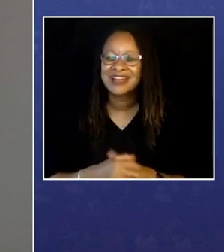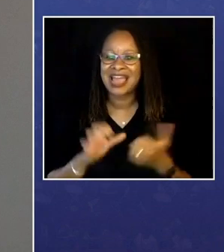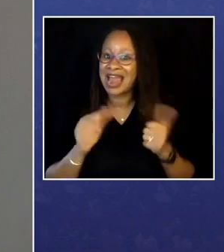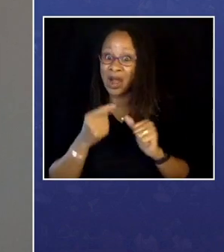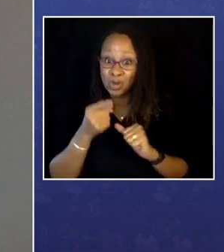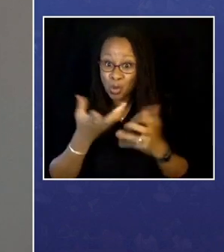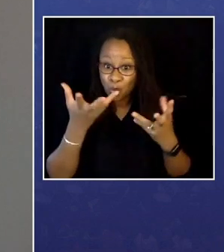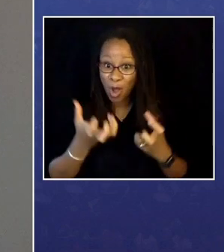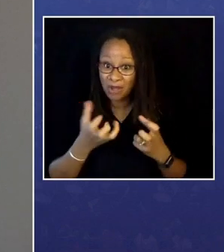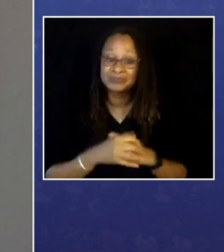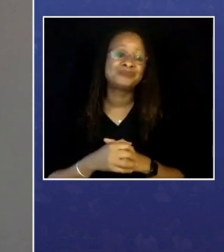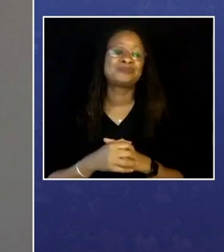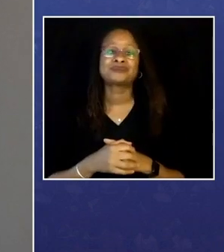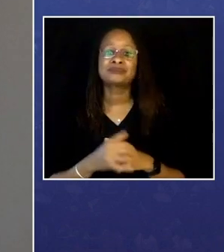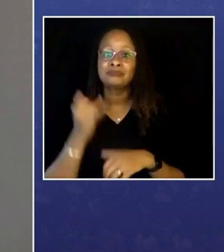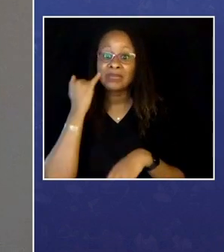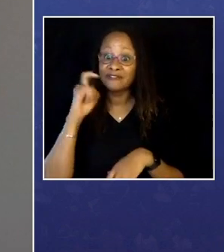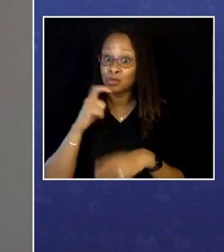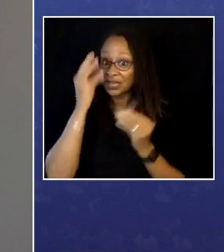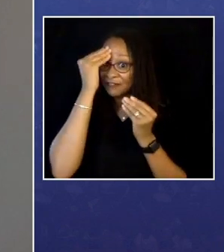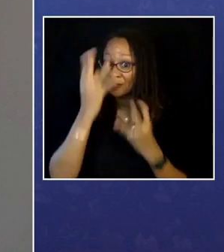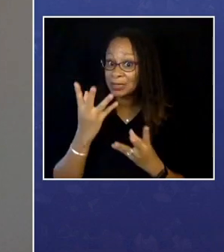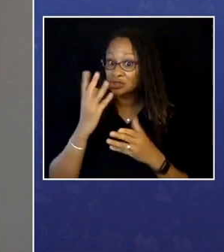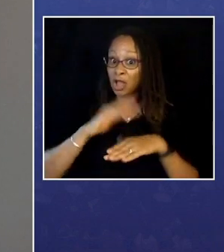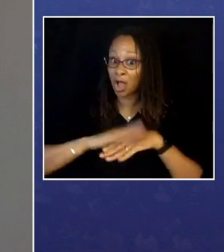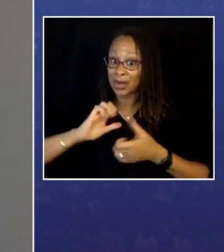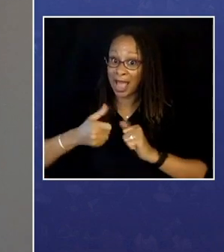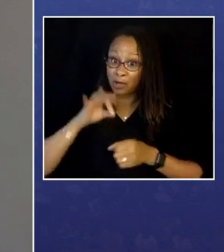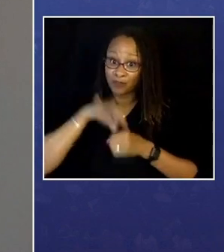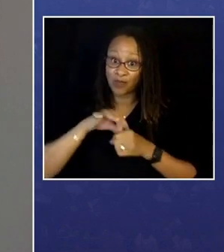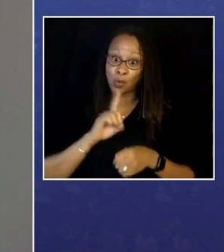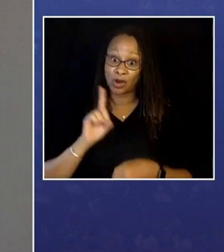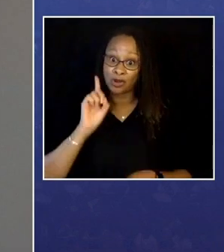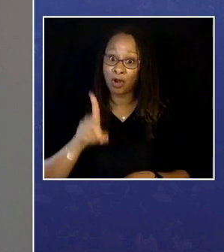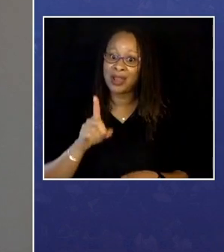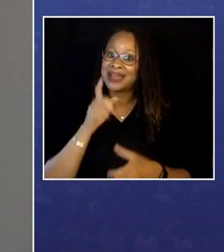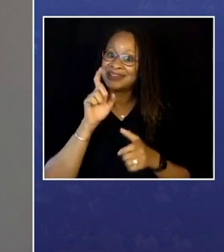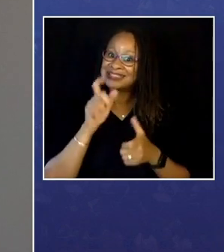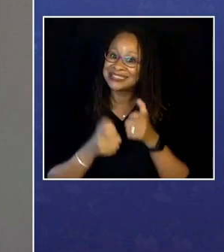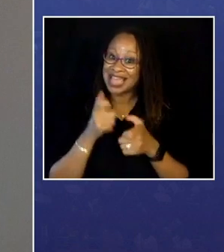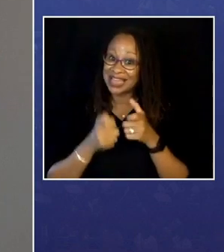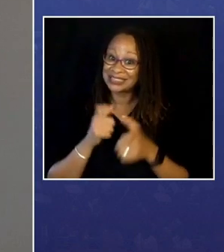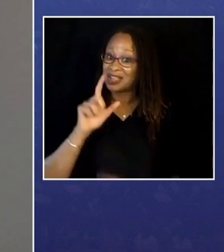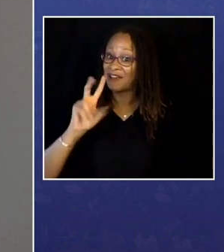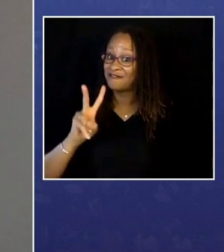you want. And if you need information on how to vote where you are, text VOTE to